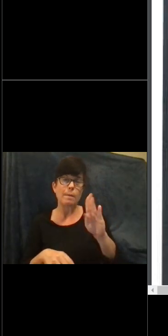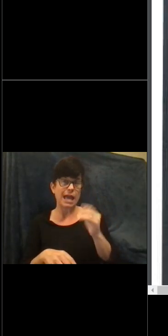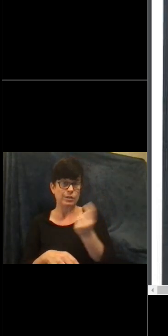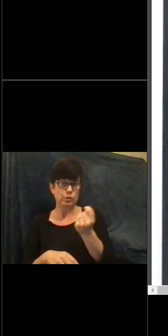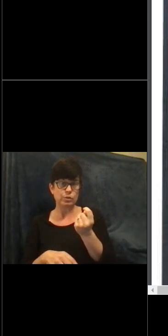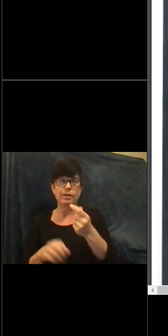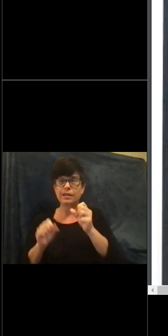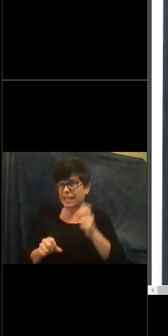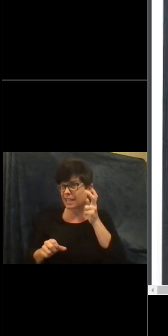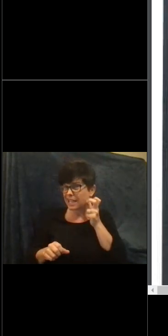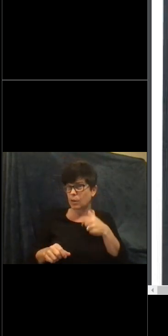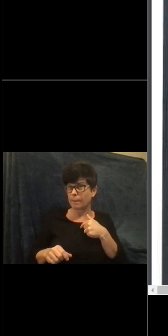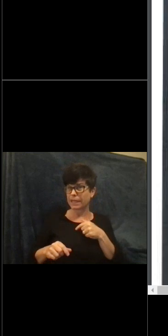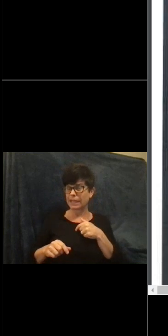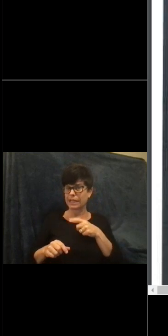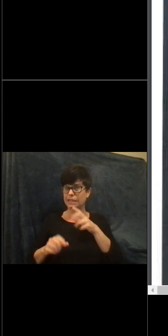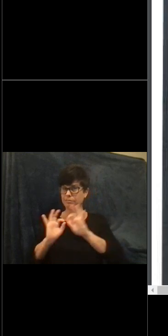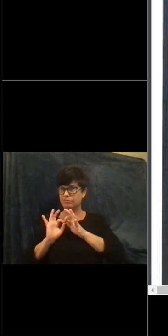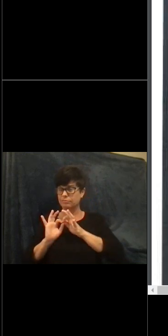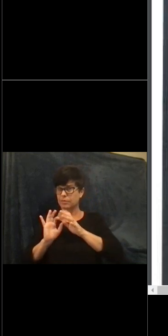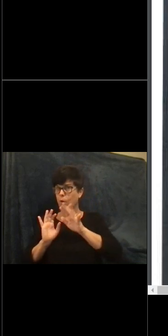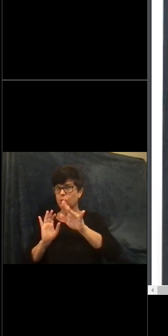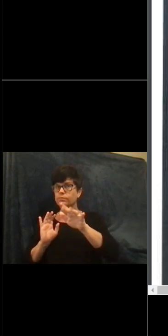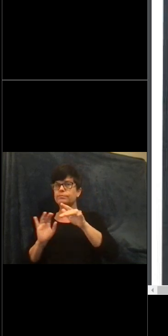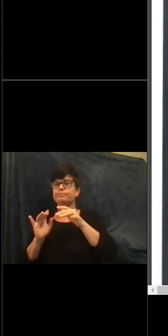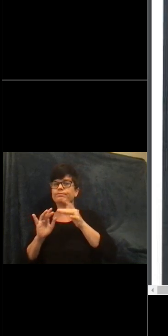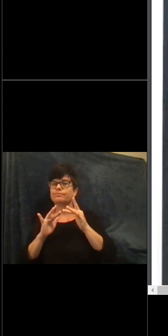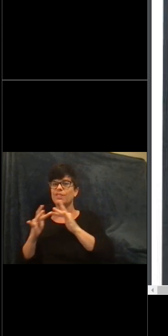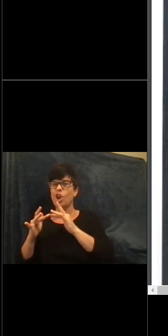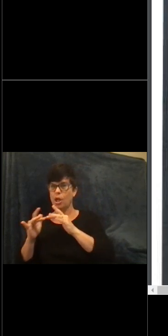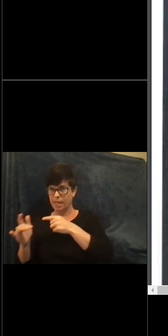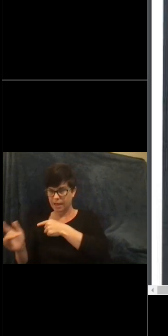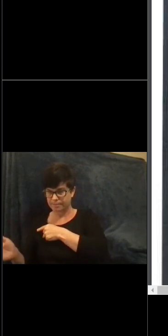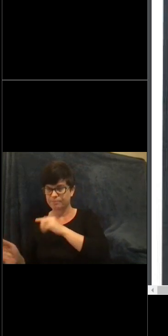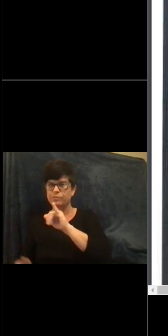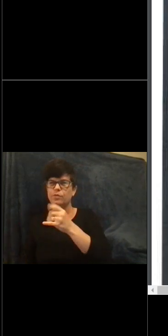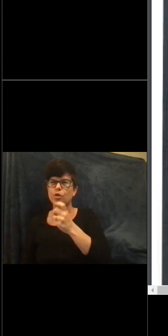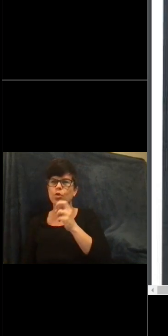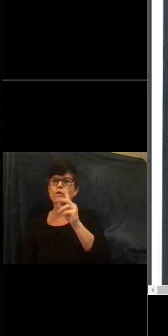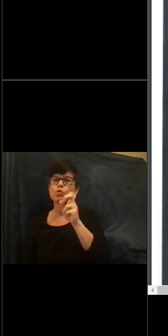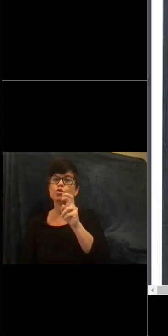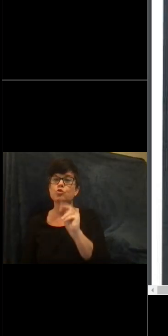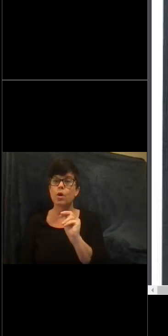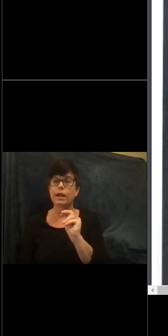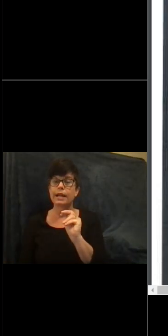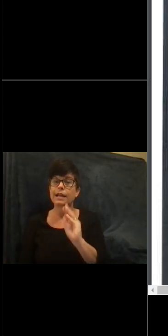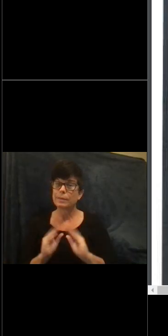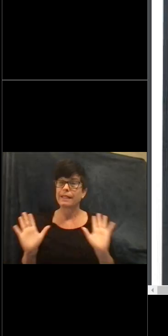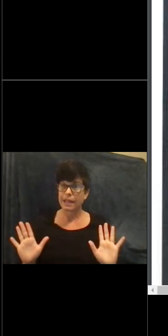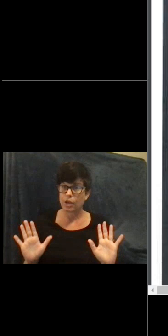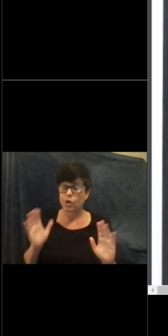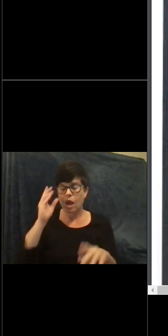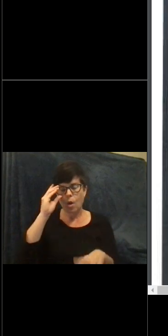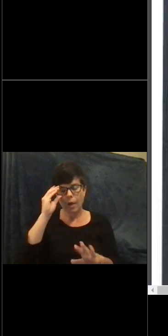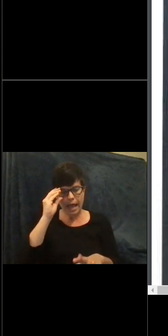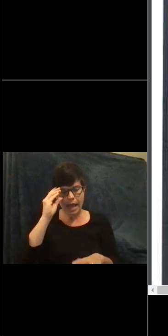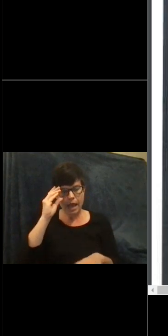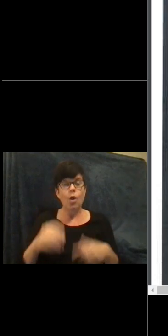hear me by chance? There he is. Hi, just to be clear, we have